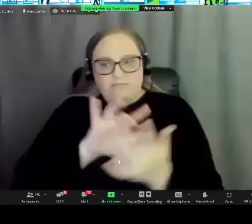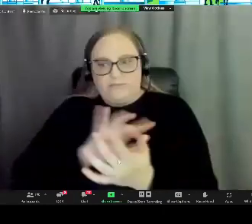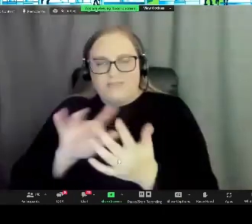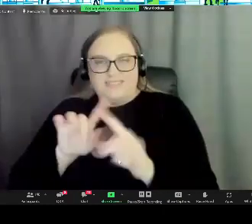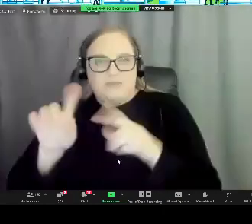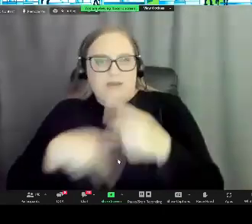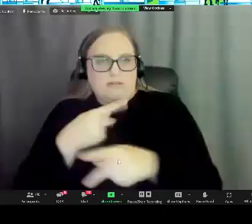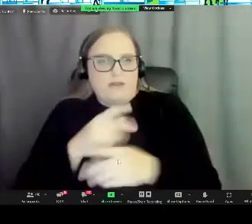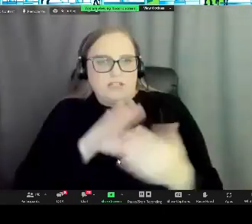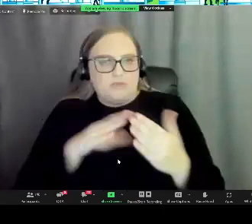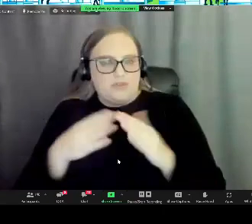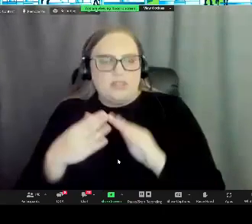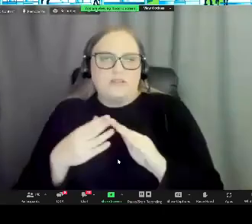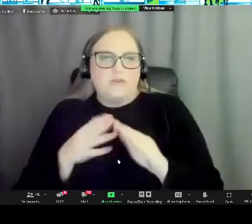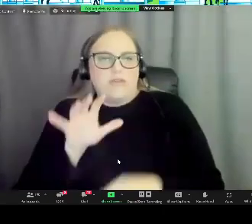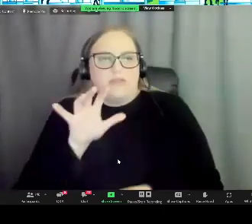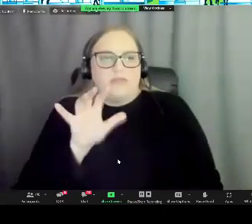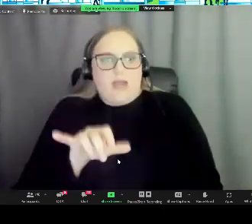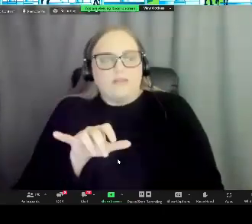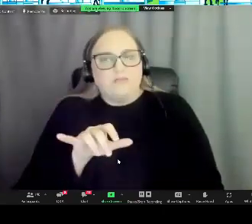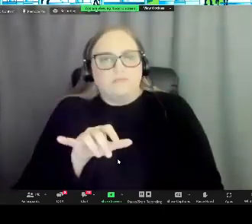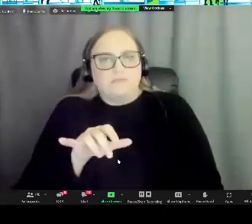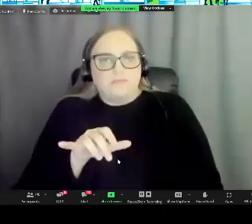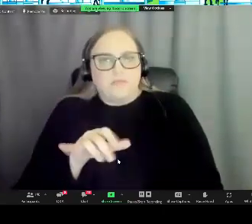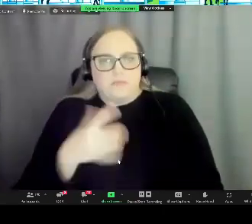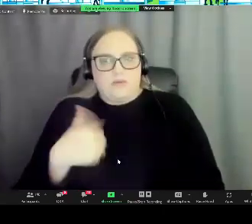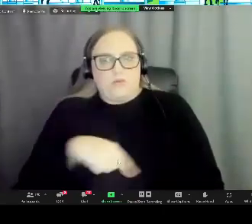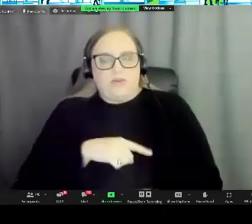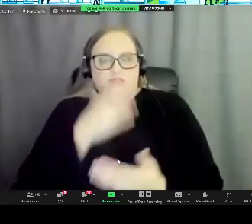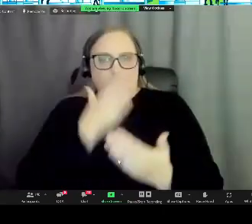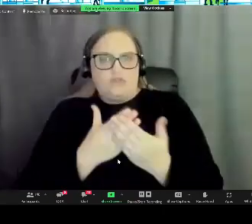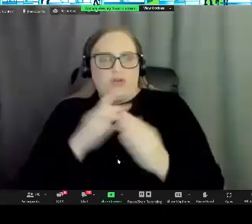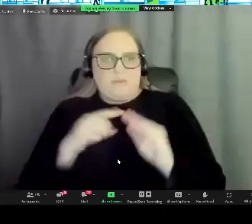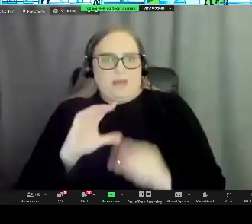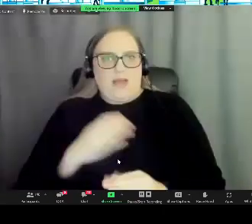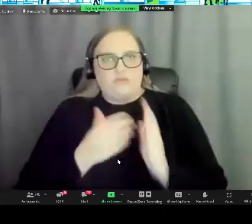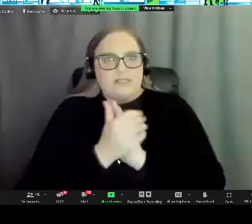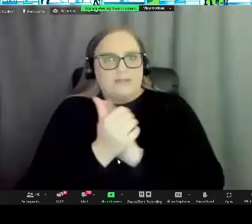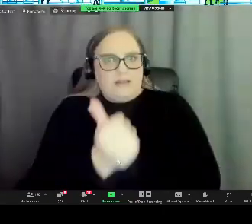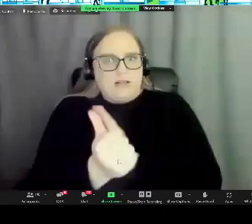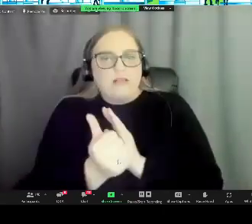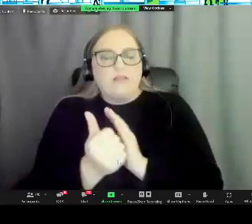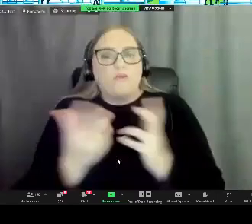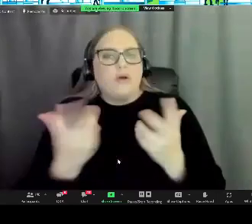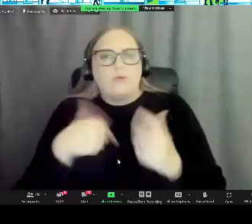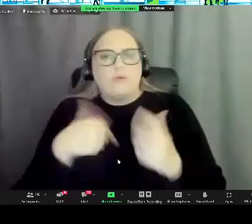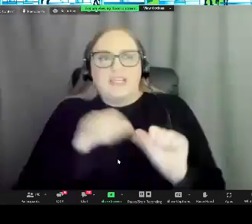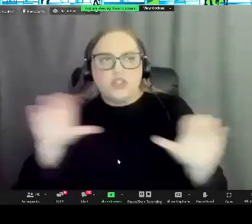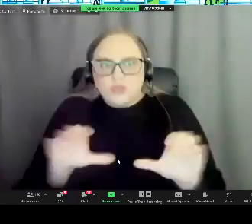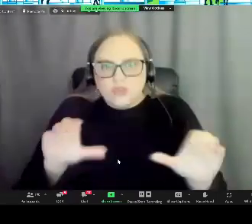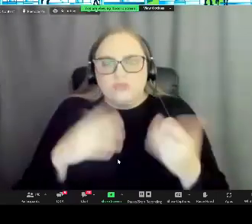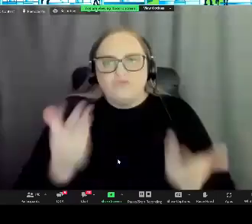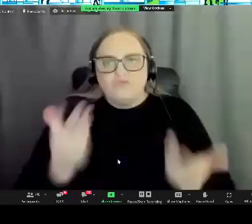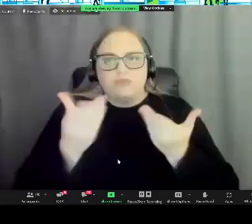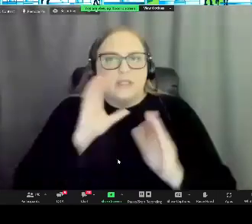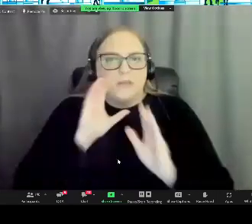think that's really, we're pretty good about our skill set, what we can do, what we can bring to the picture, but